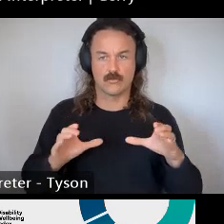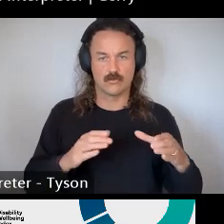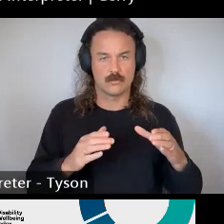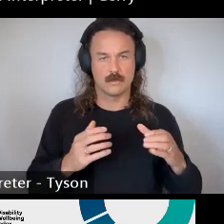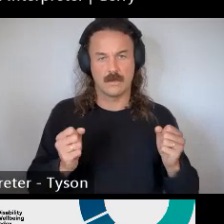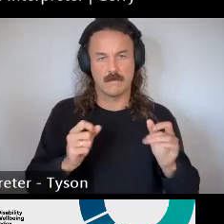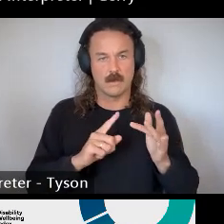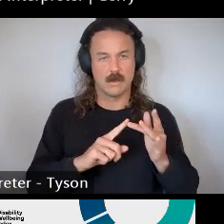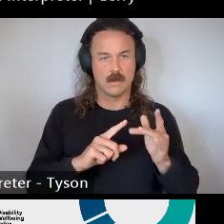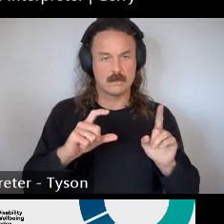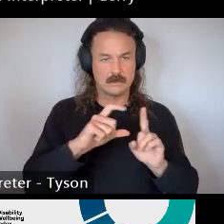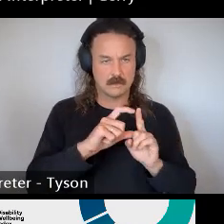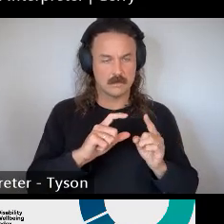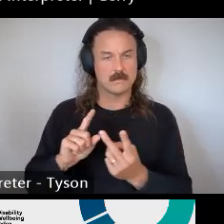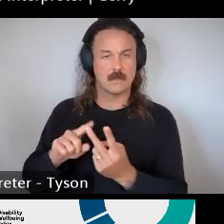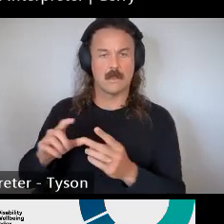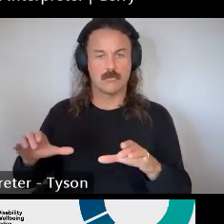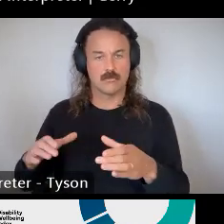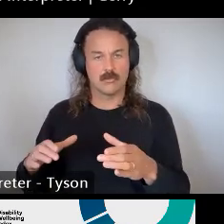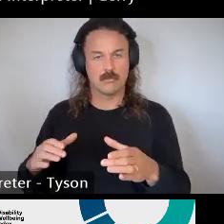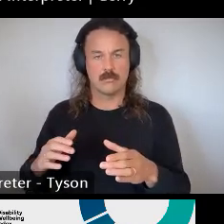regional Victoria.